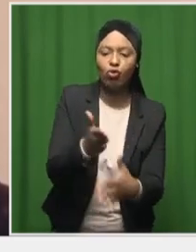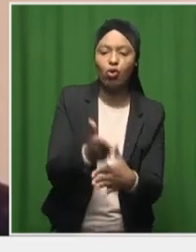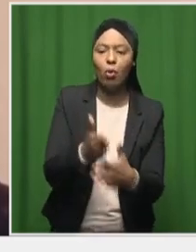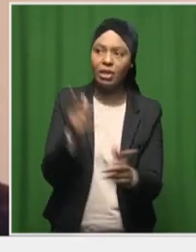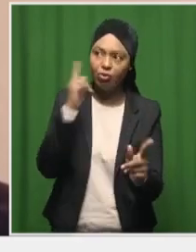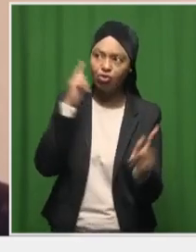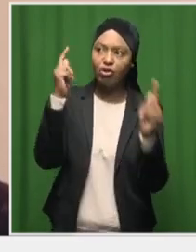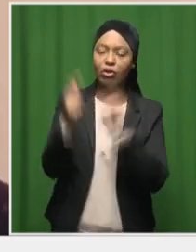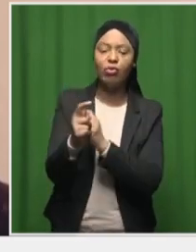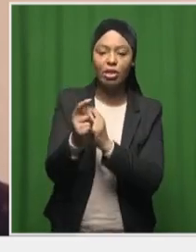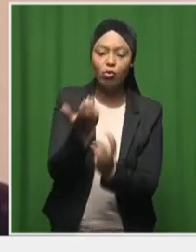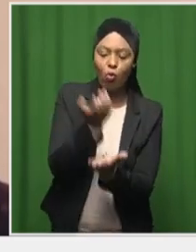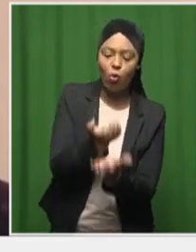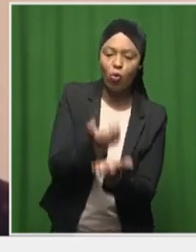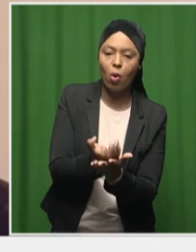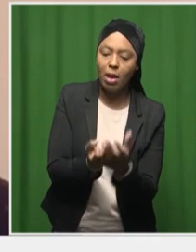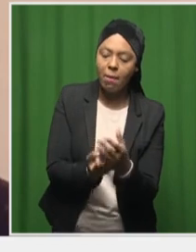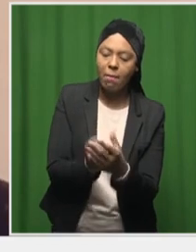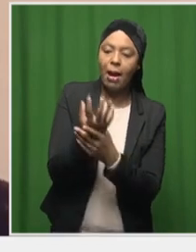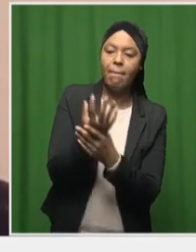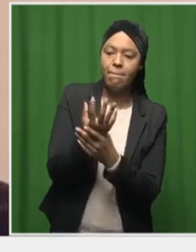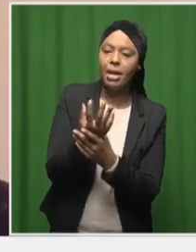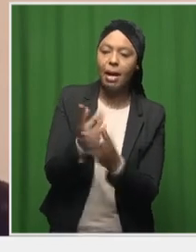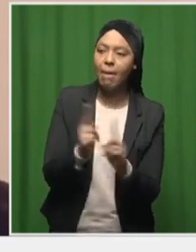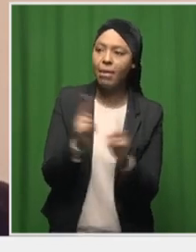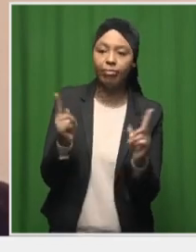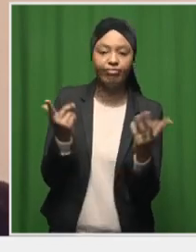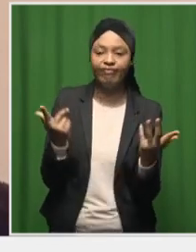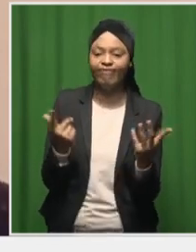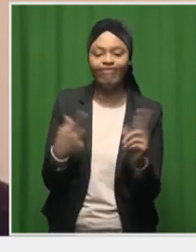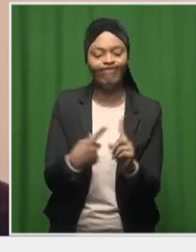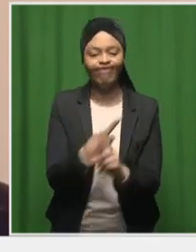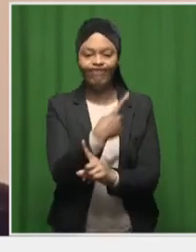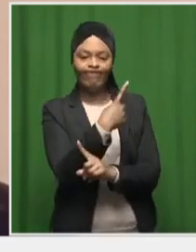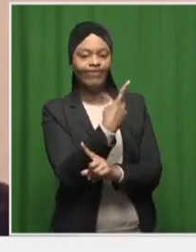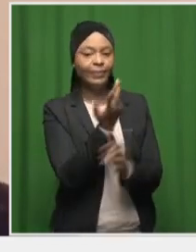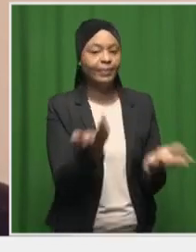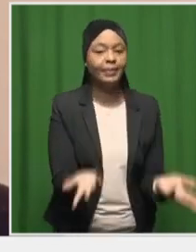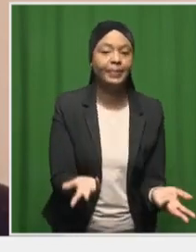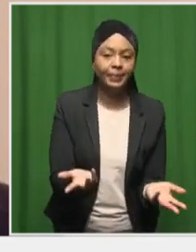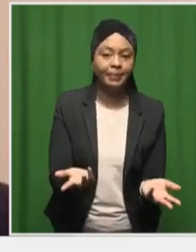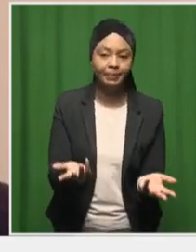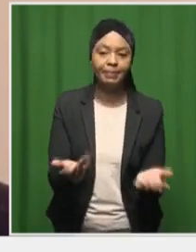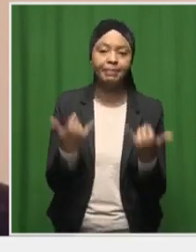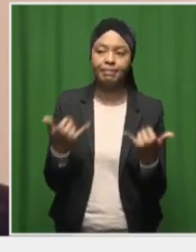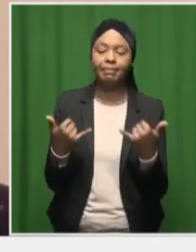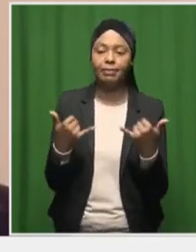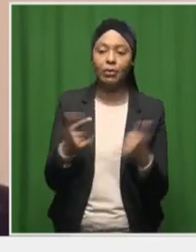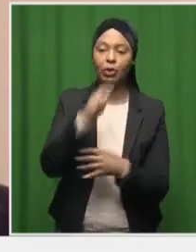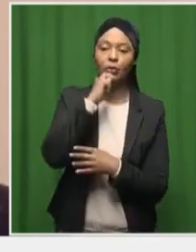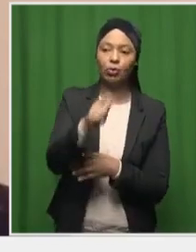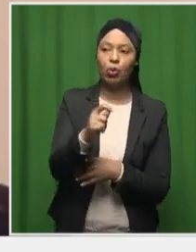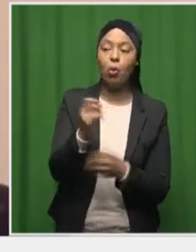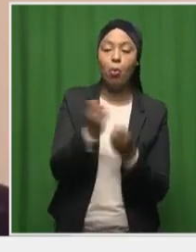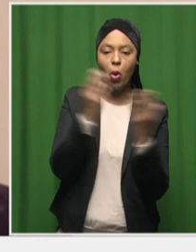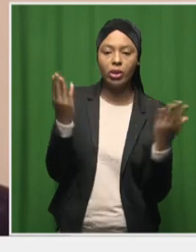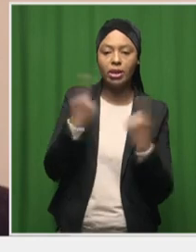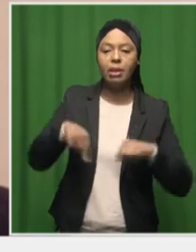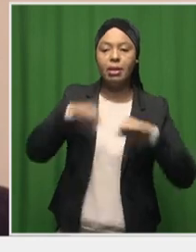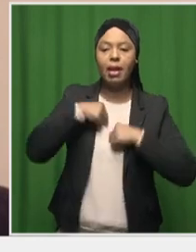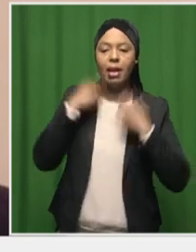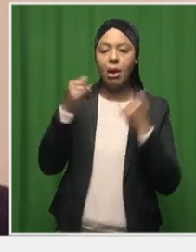our economy, growing it. And I must put my head on the block without fear of contradiction that in the